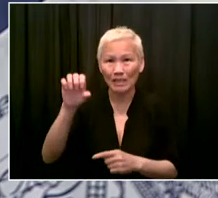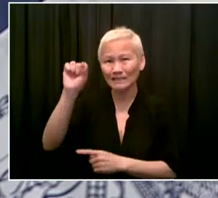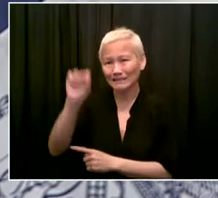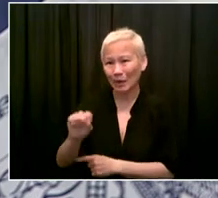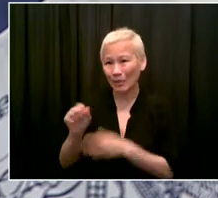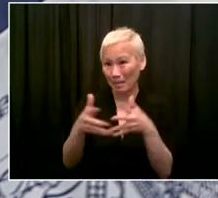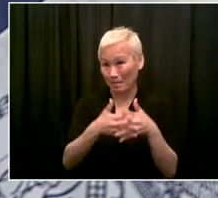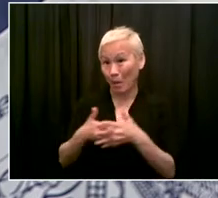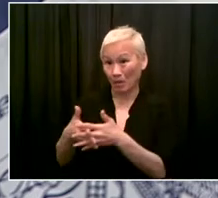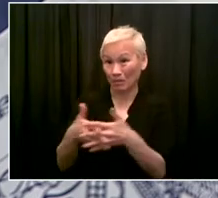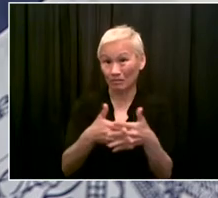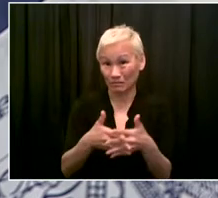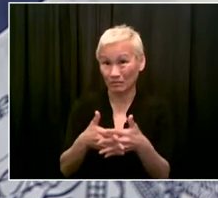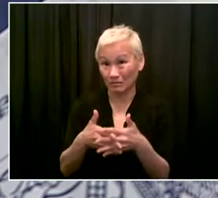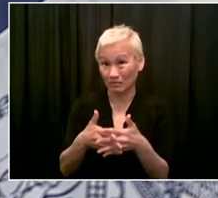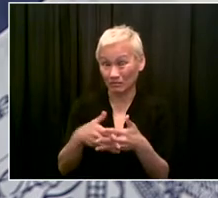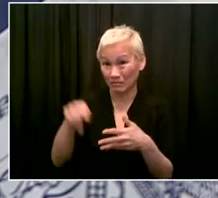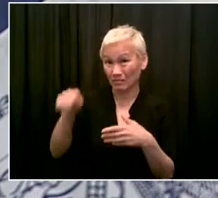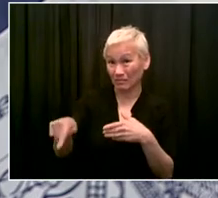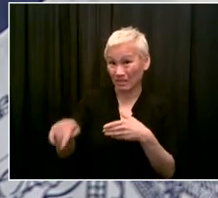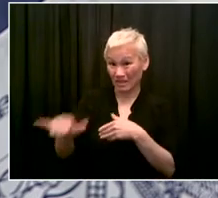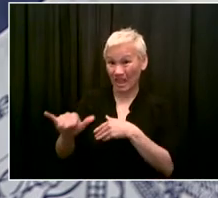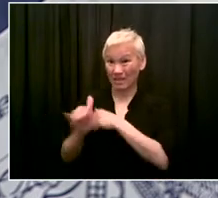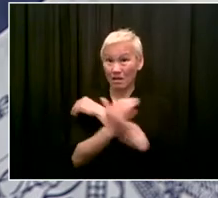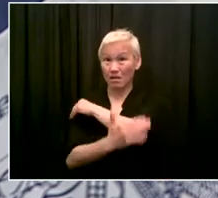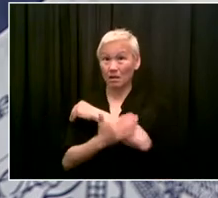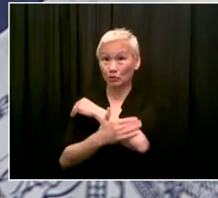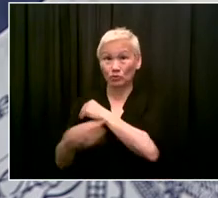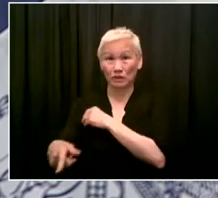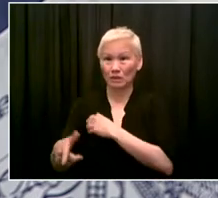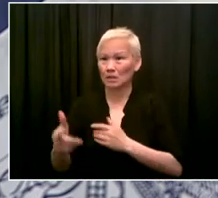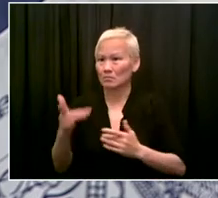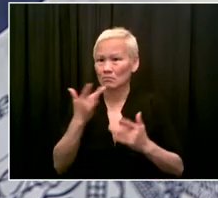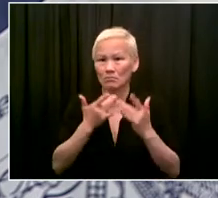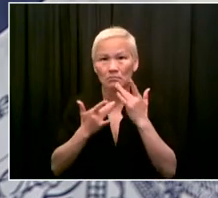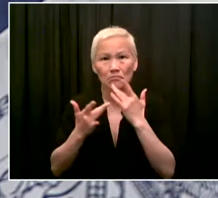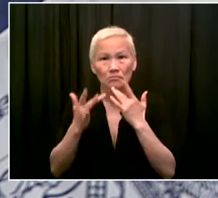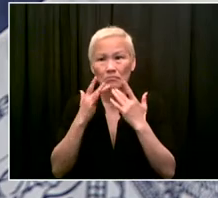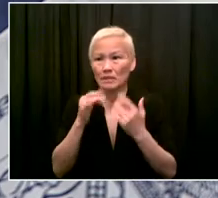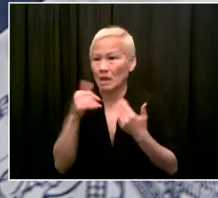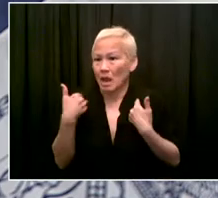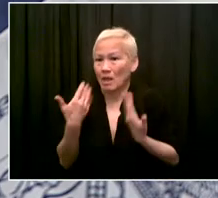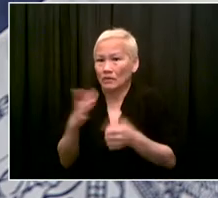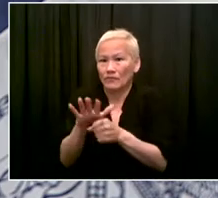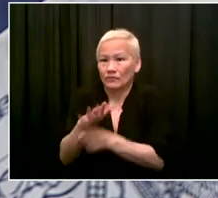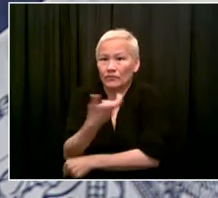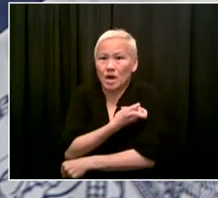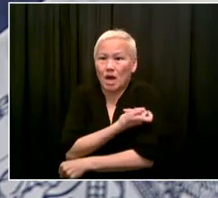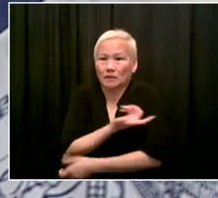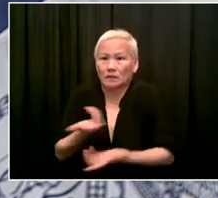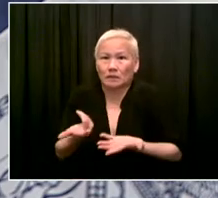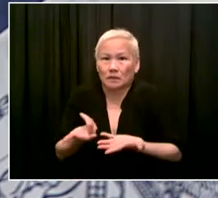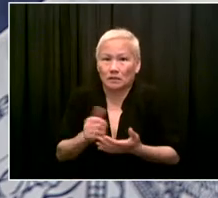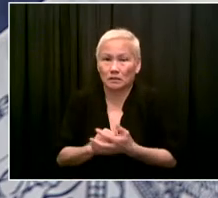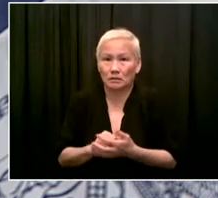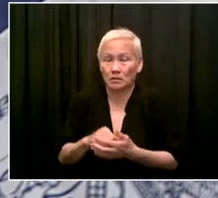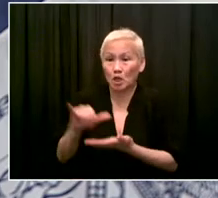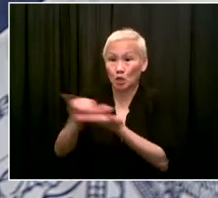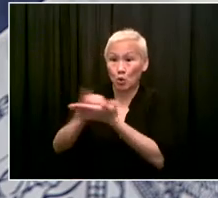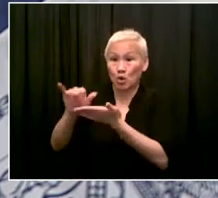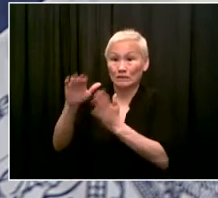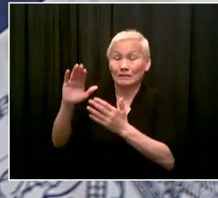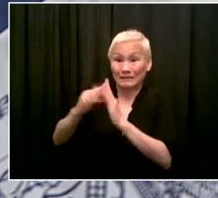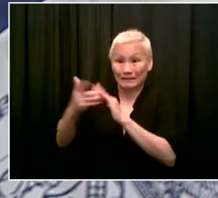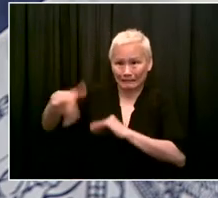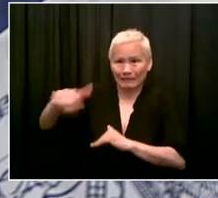incredibly hard to get in some of those countries. Right. Now, just I'm staying with you one more second. People say they came here, they traveled all the way here just to get